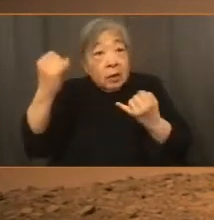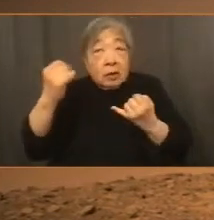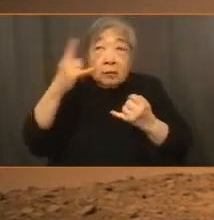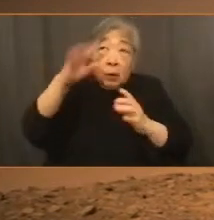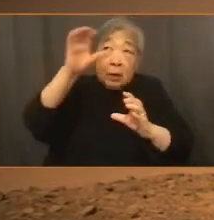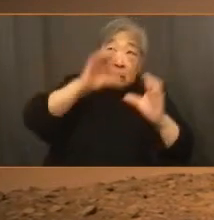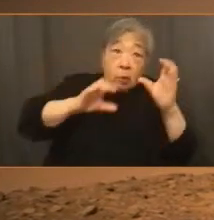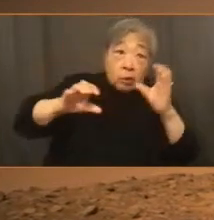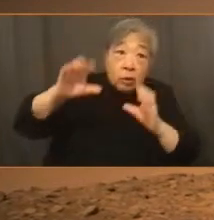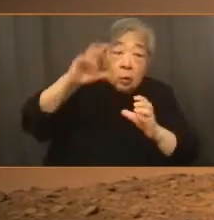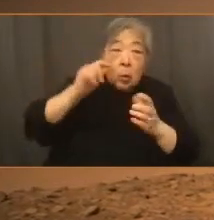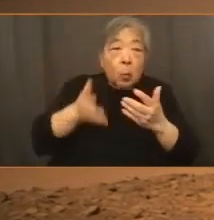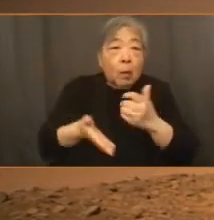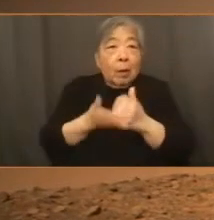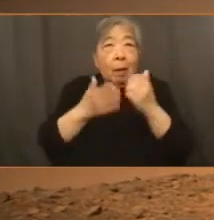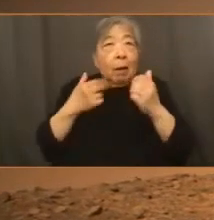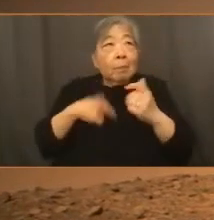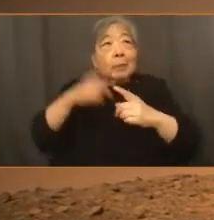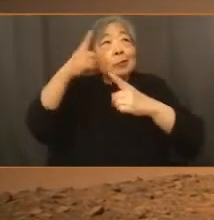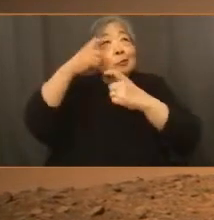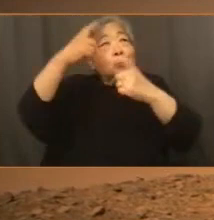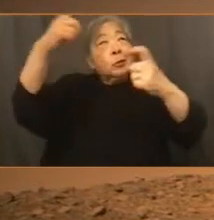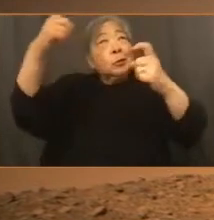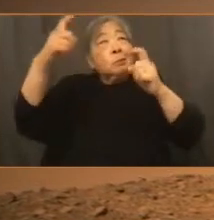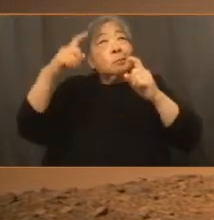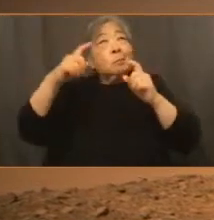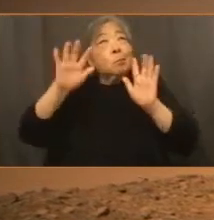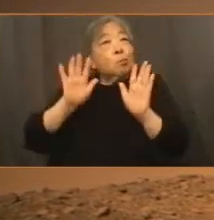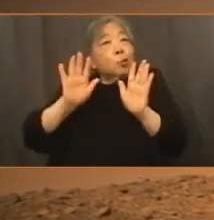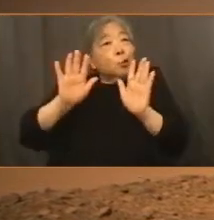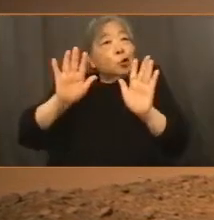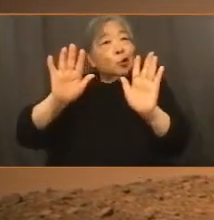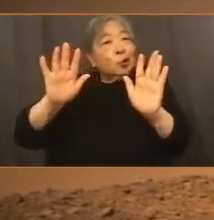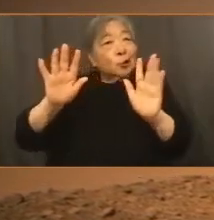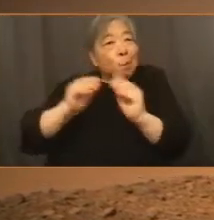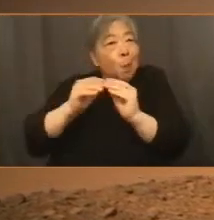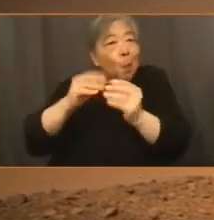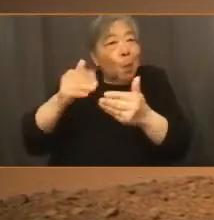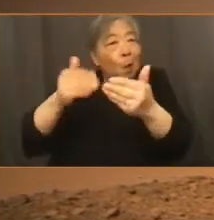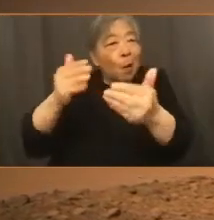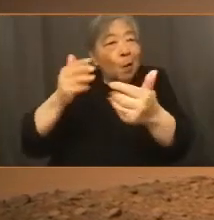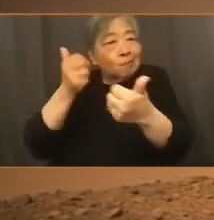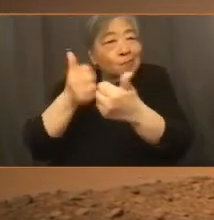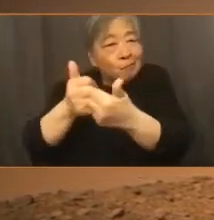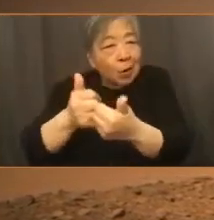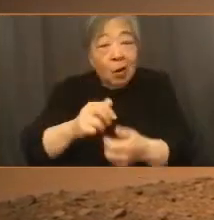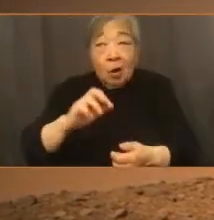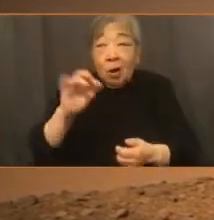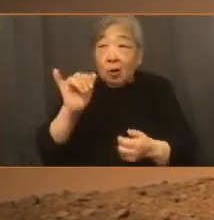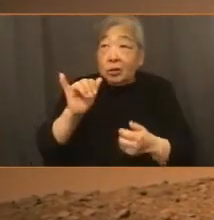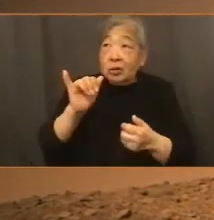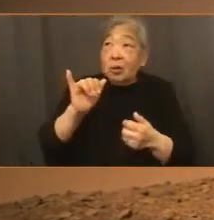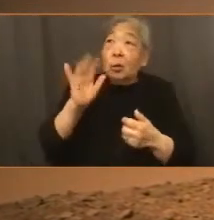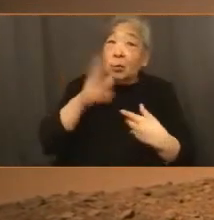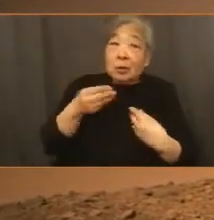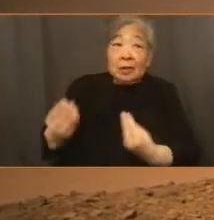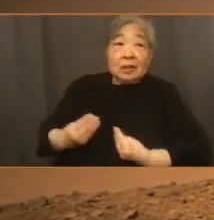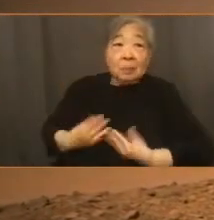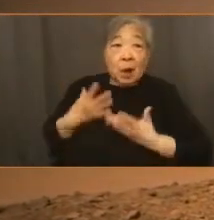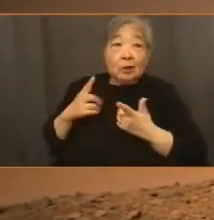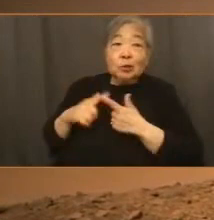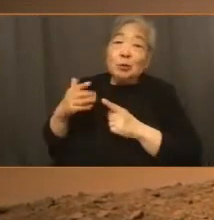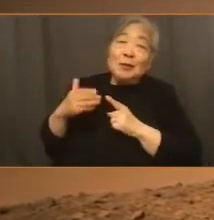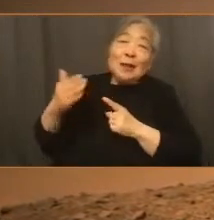even further. And these missions also inspire the next generation of scientists and engineers. And I hope that